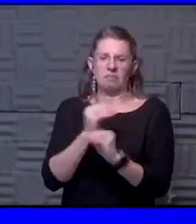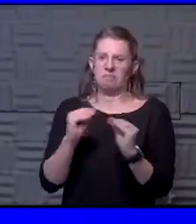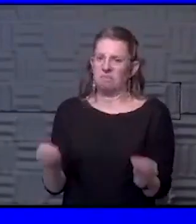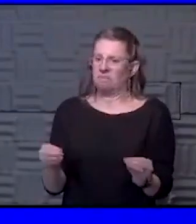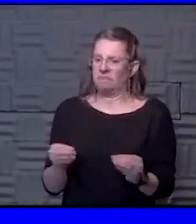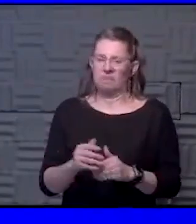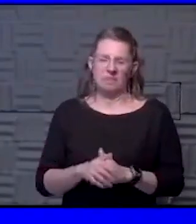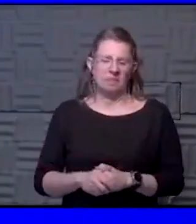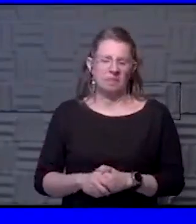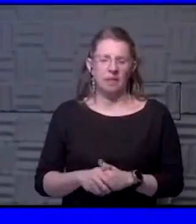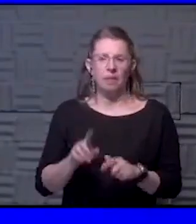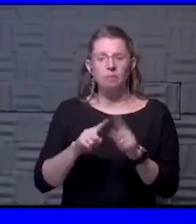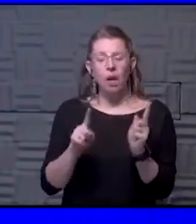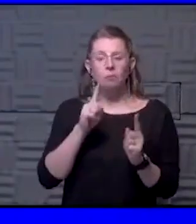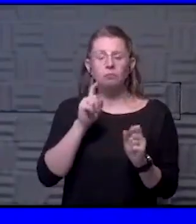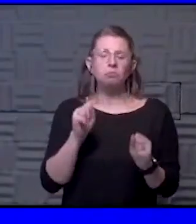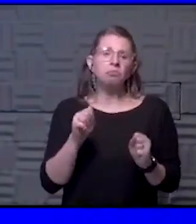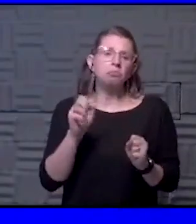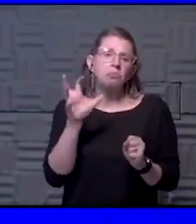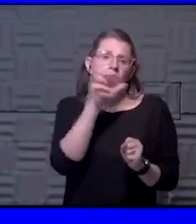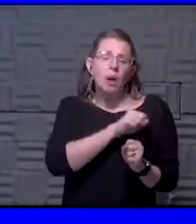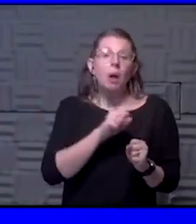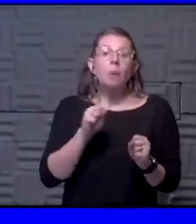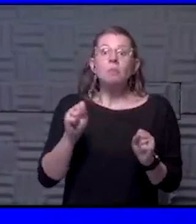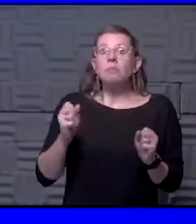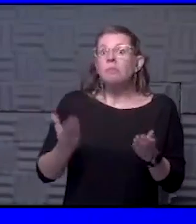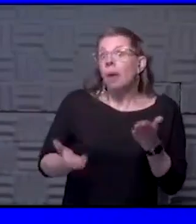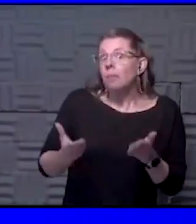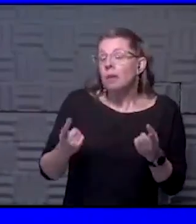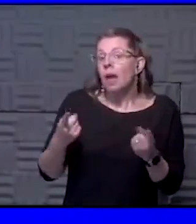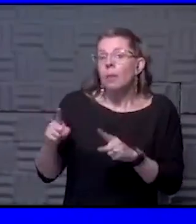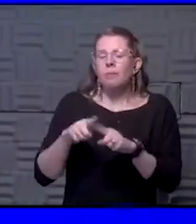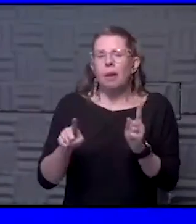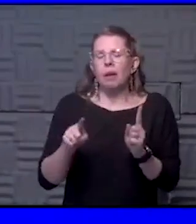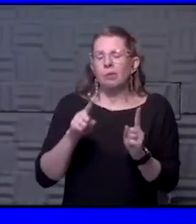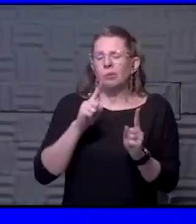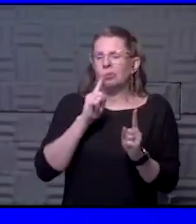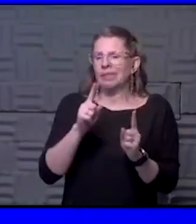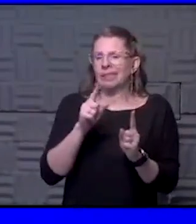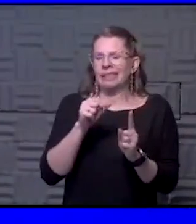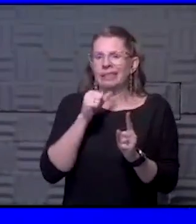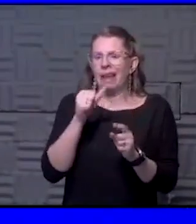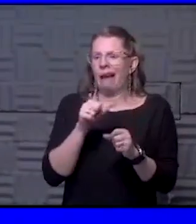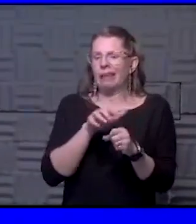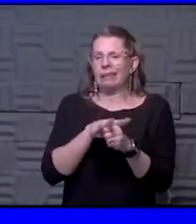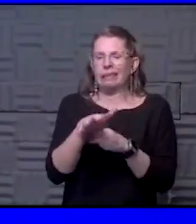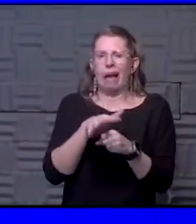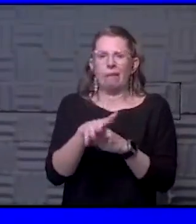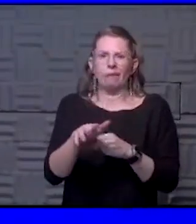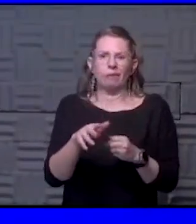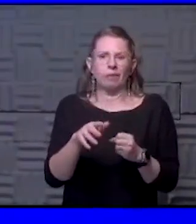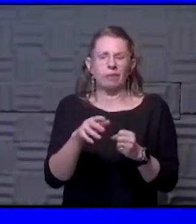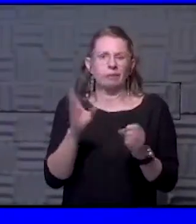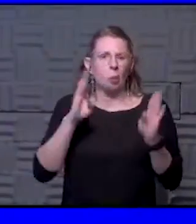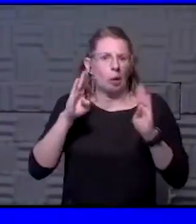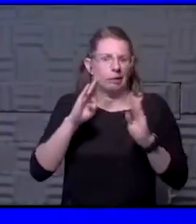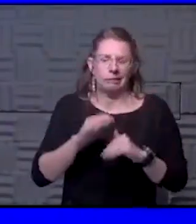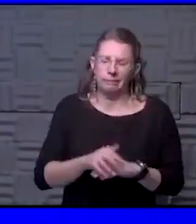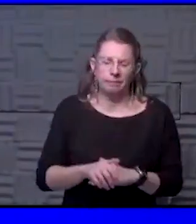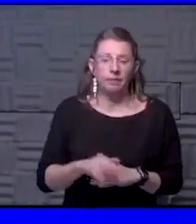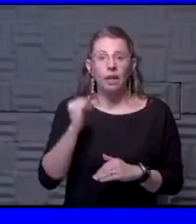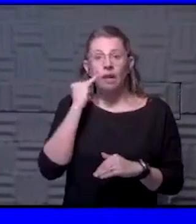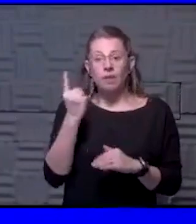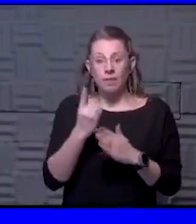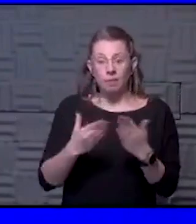but it's a reasonable assumption. Perhaps that could happen, but a very small amount and not enough to be clinically significant. So I would say if it's